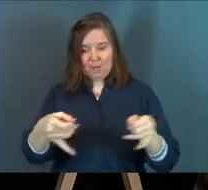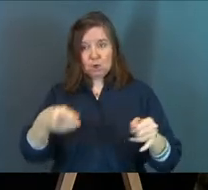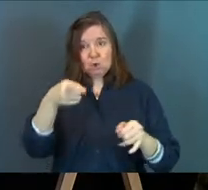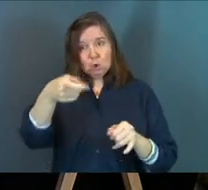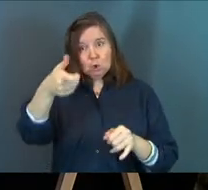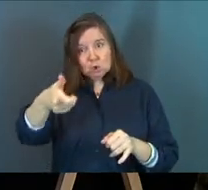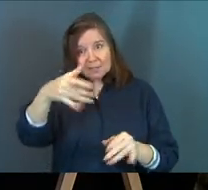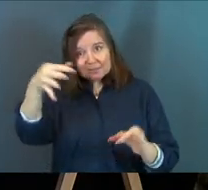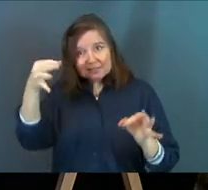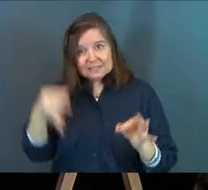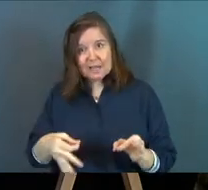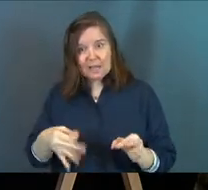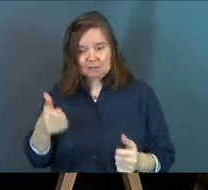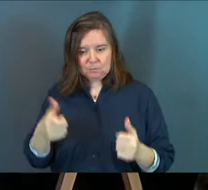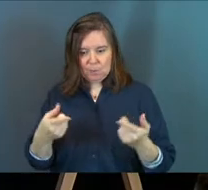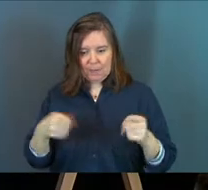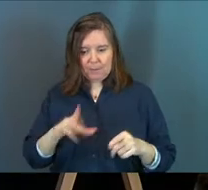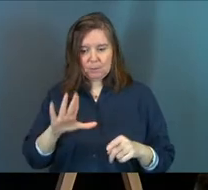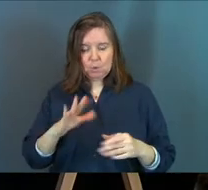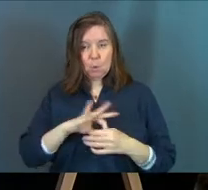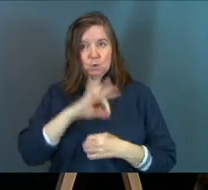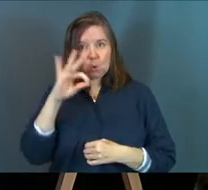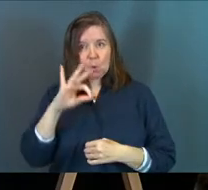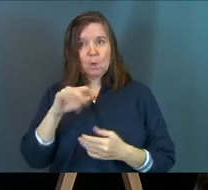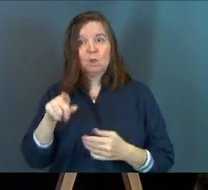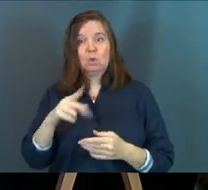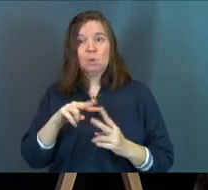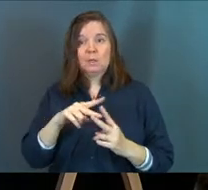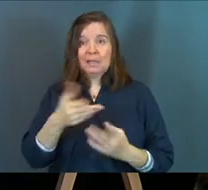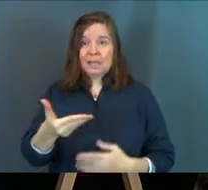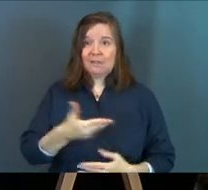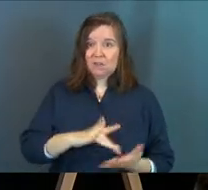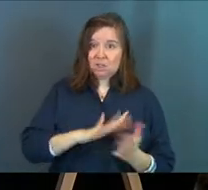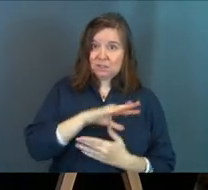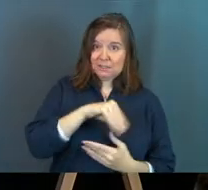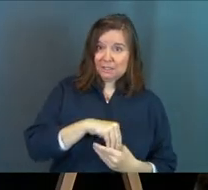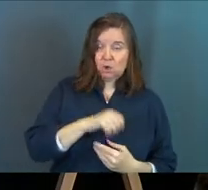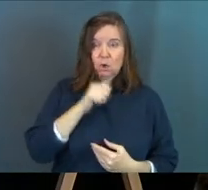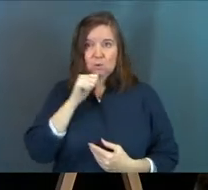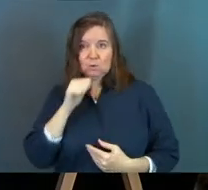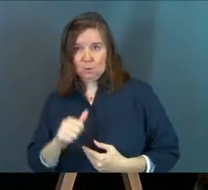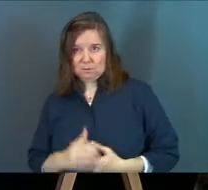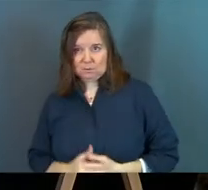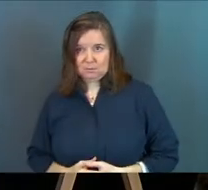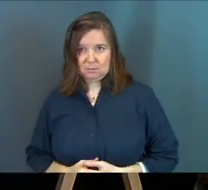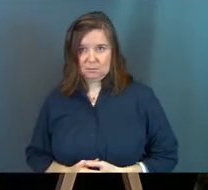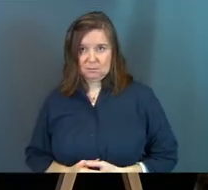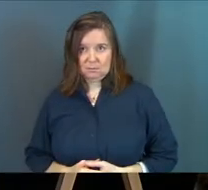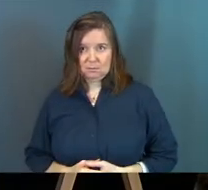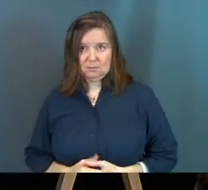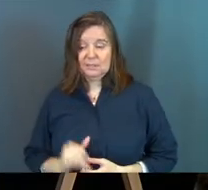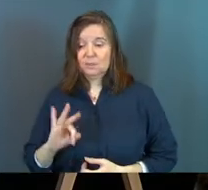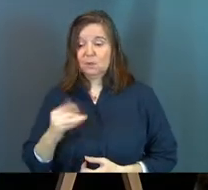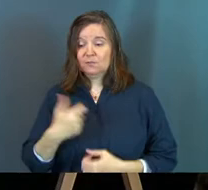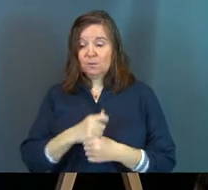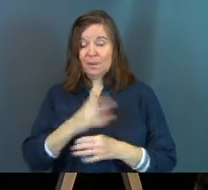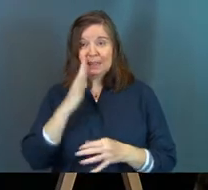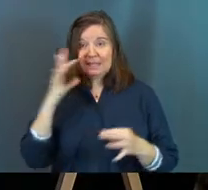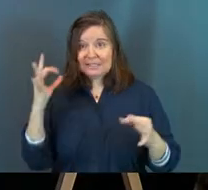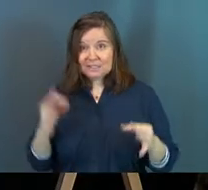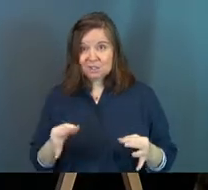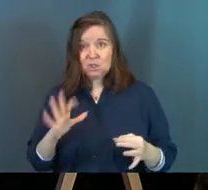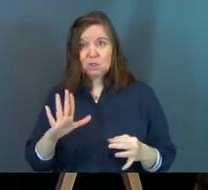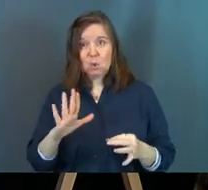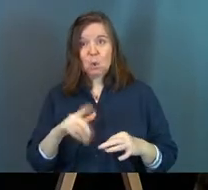one who gets to decide what happens in your soul. And you either invite Jesus in or you don't. And if you've made that